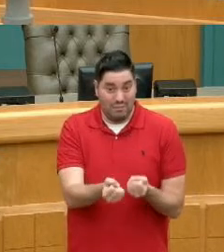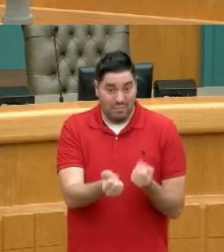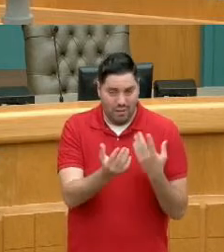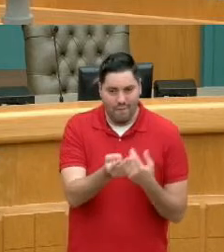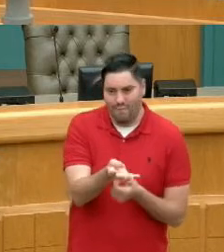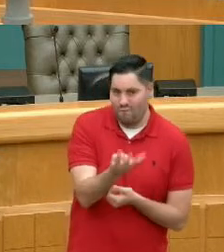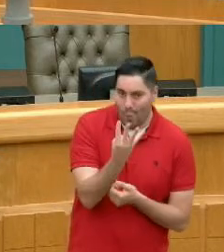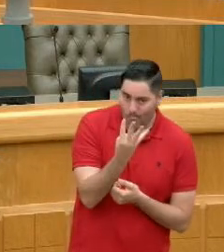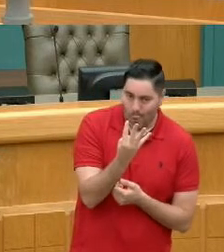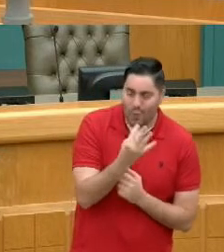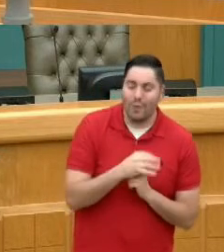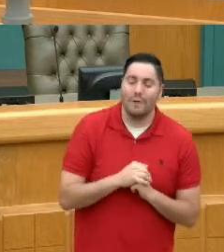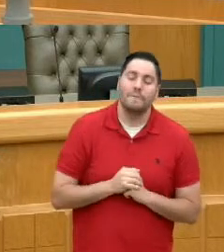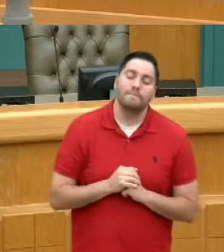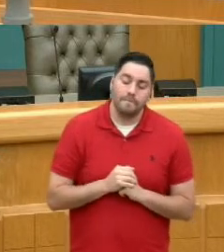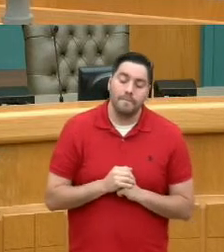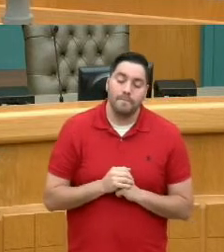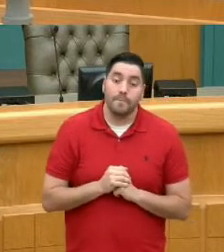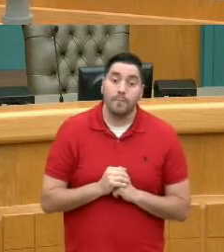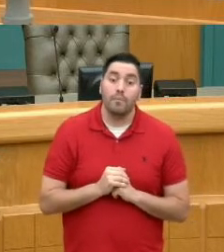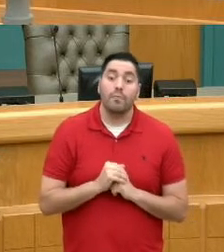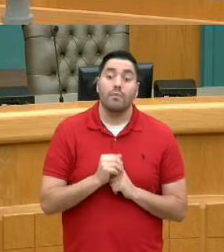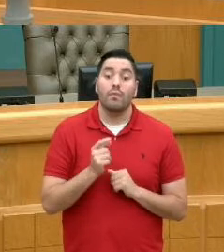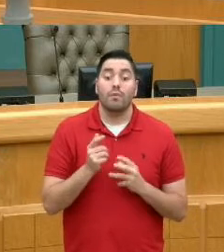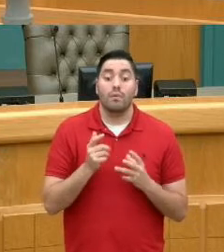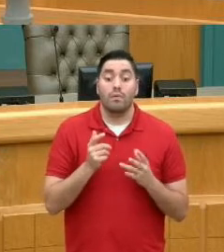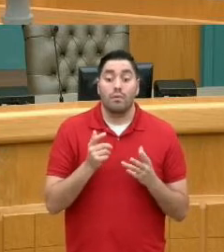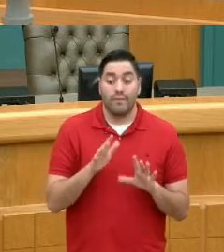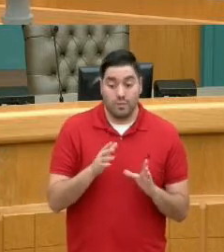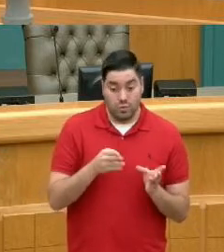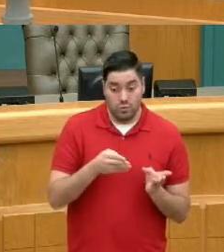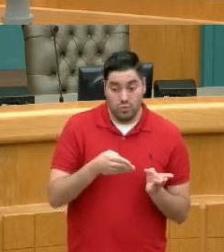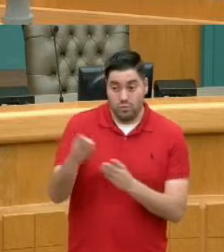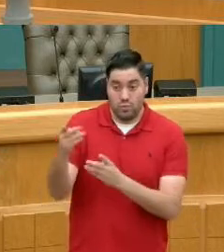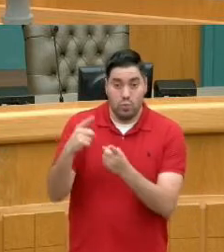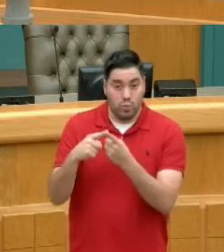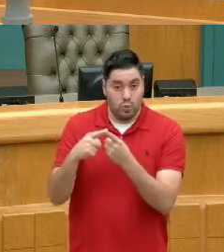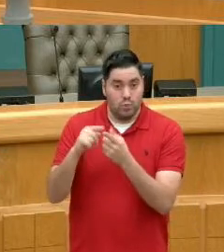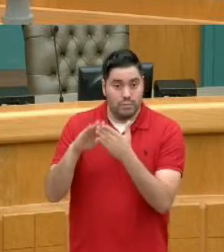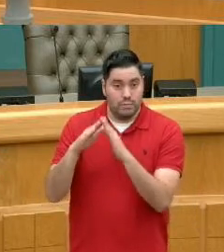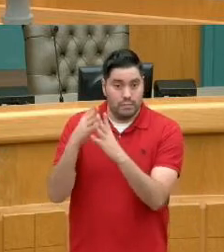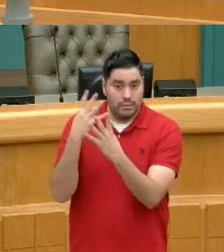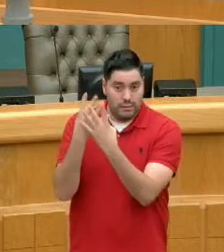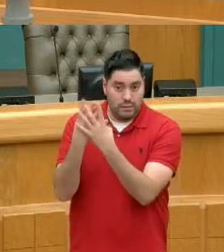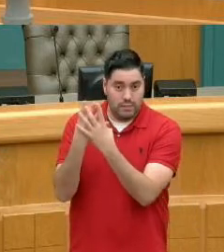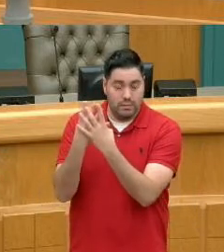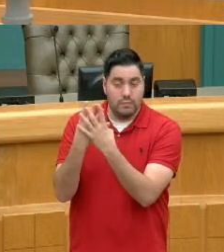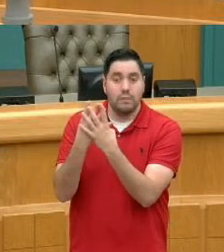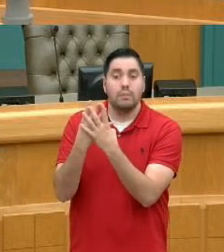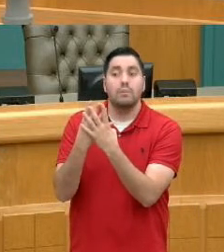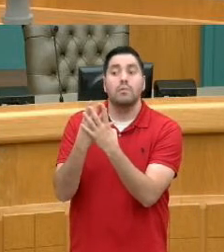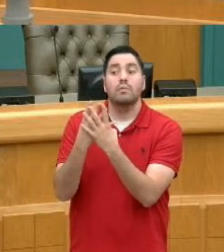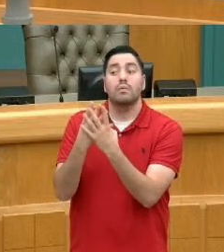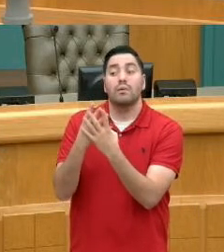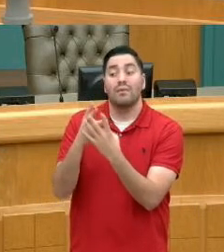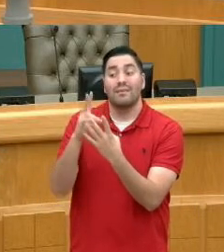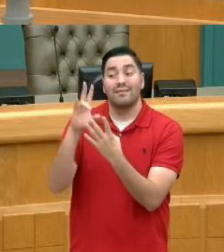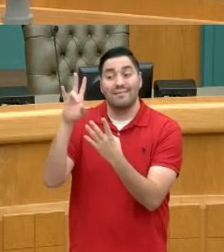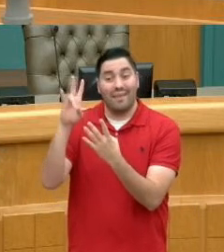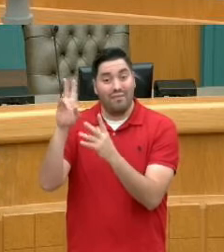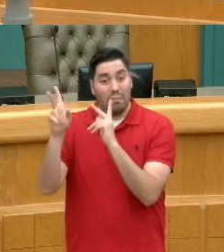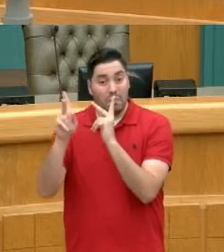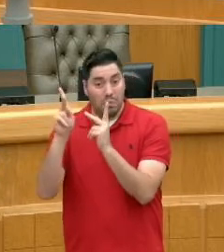was 4. And then he was taken to the city's detention center, and there were 7 city staff members